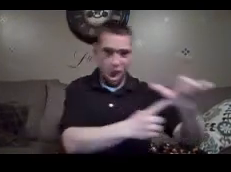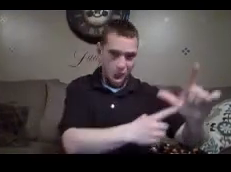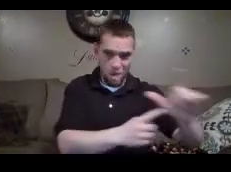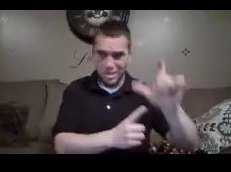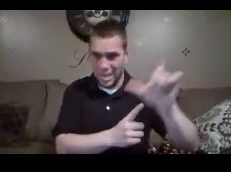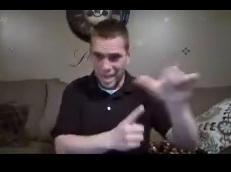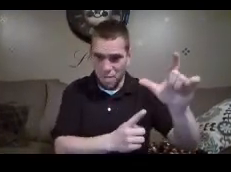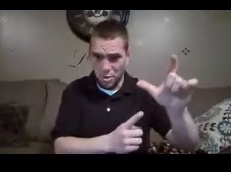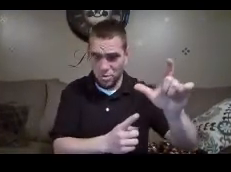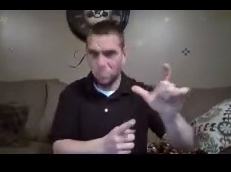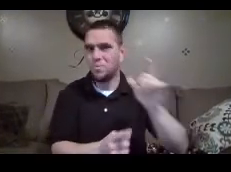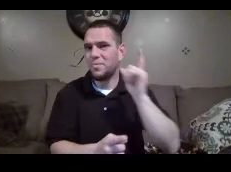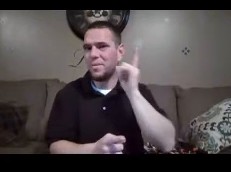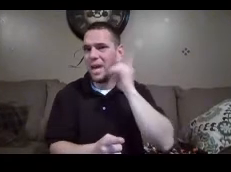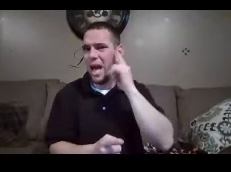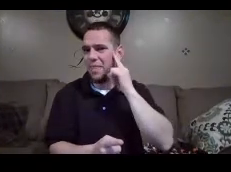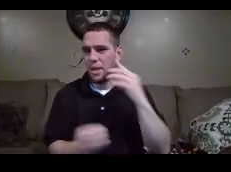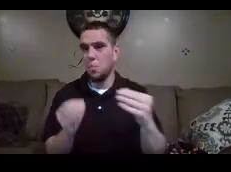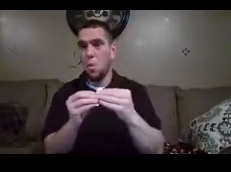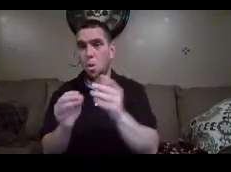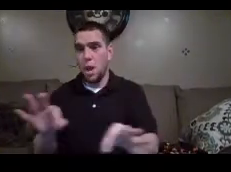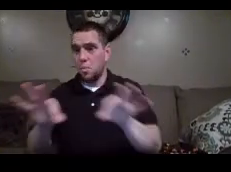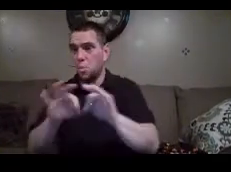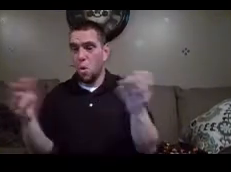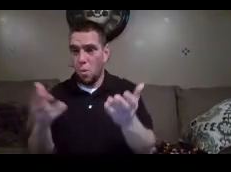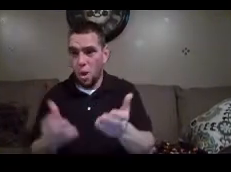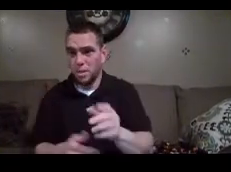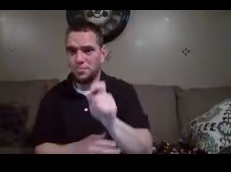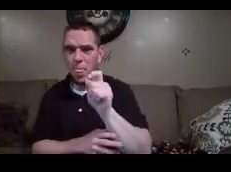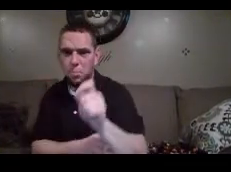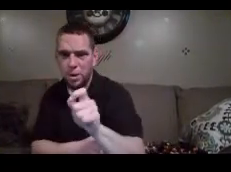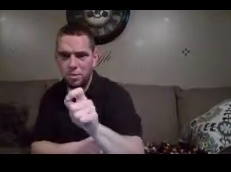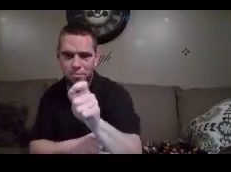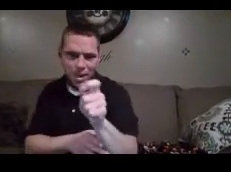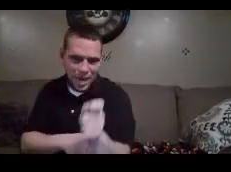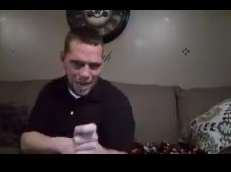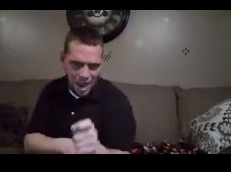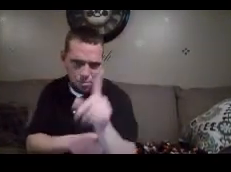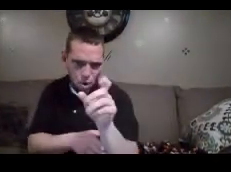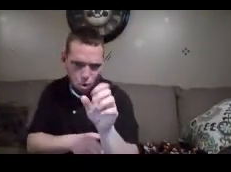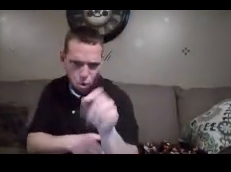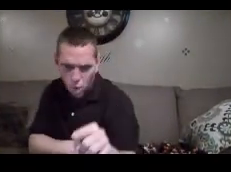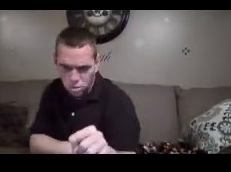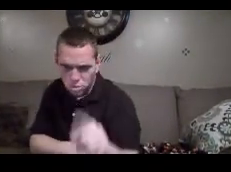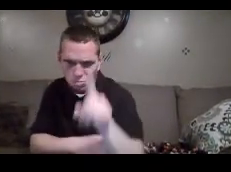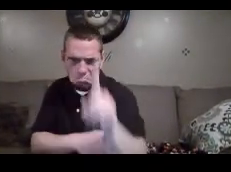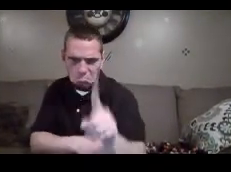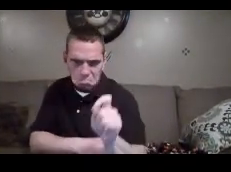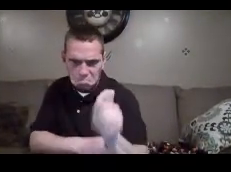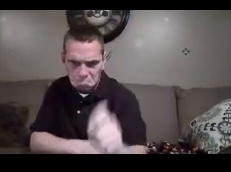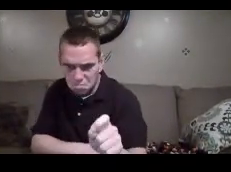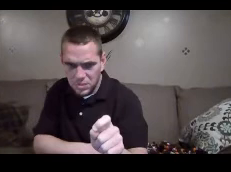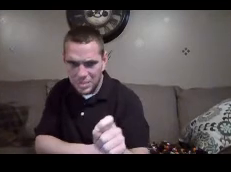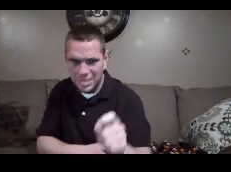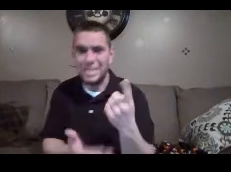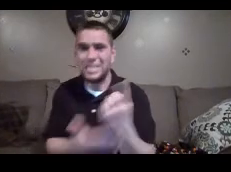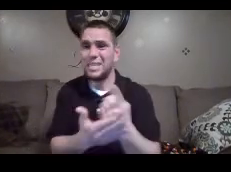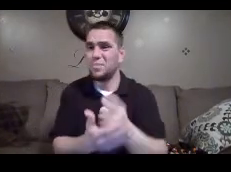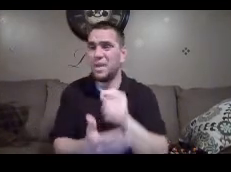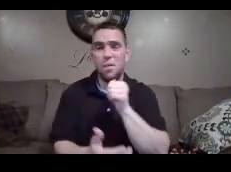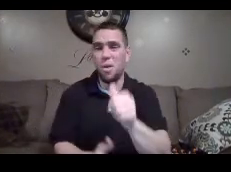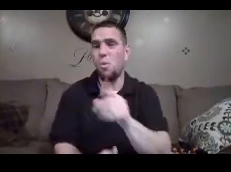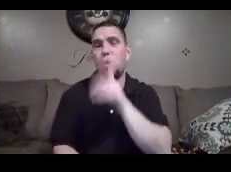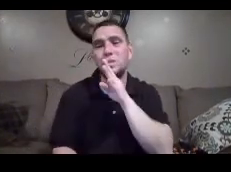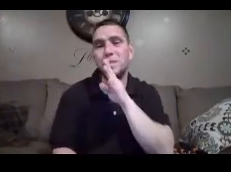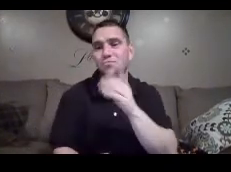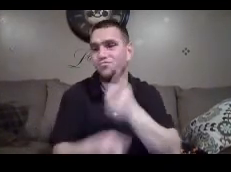the punctuation. Now, I will say that for acronyms, oftentimes it won't pronounce the acronym in a way